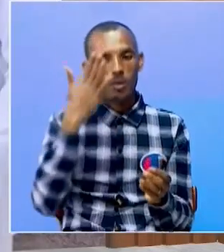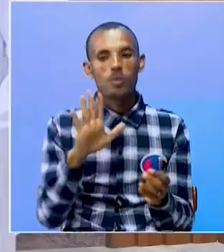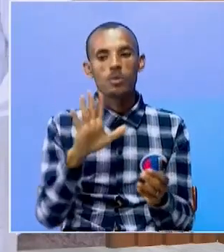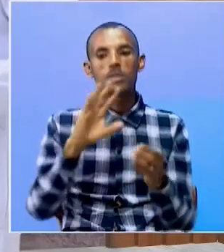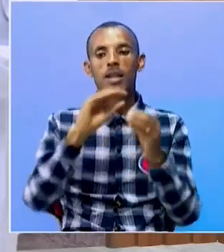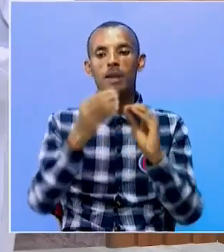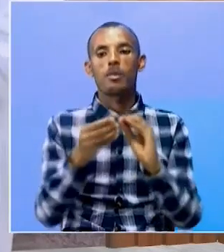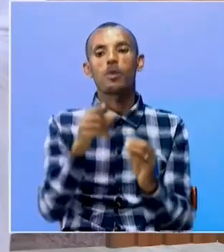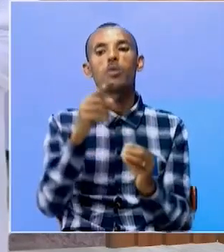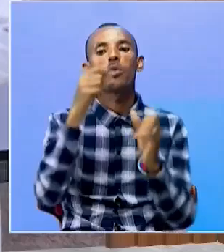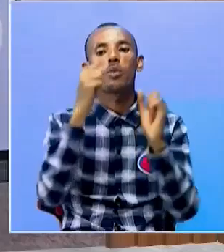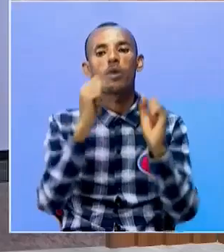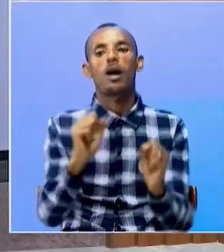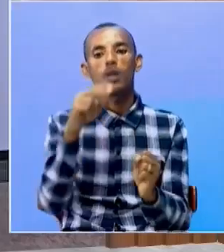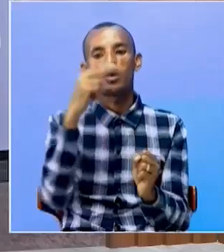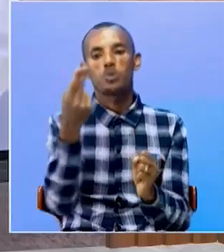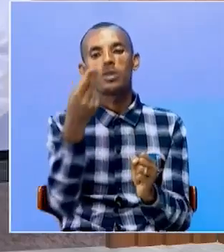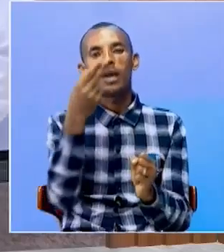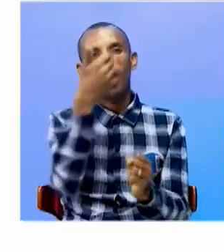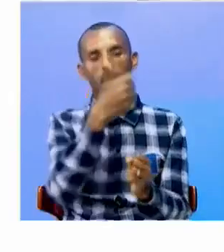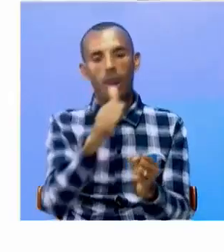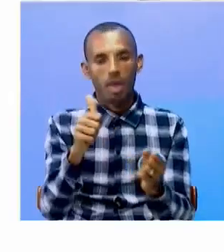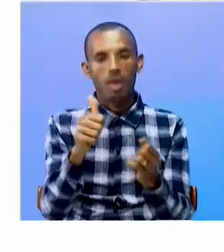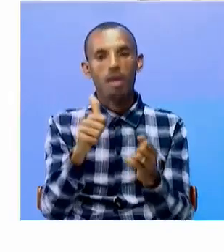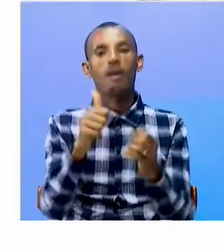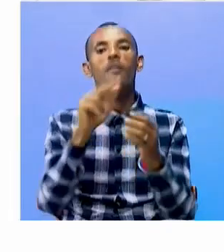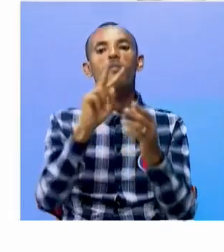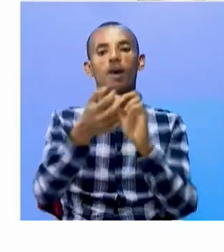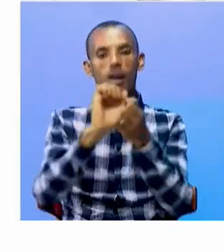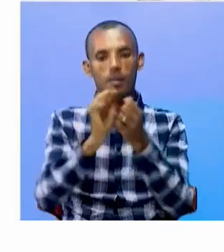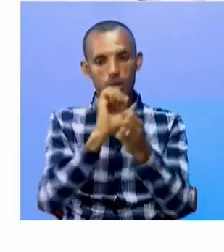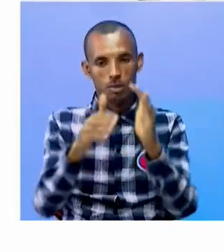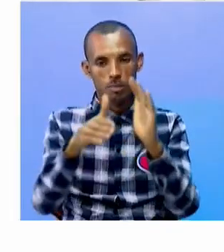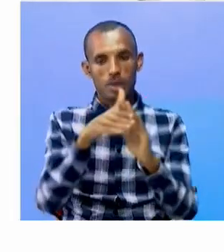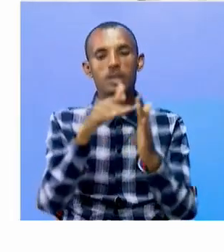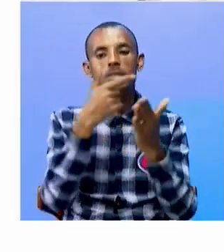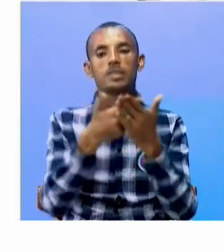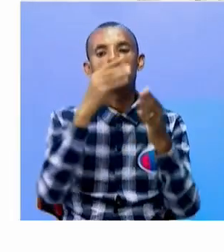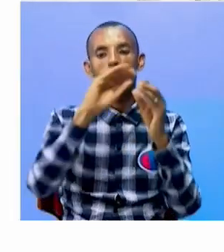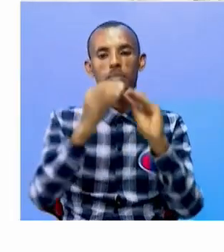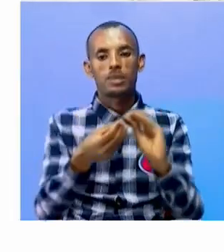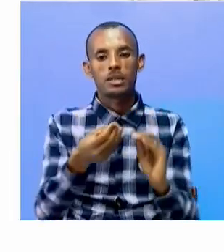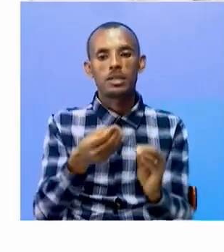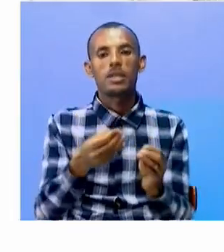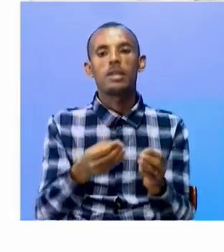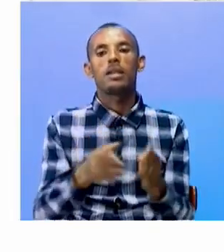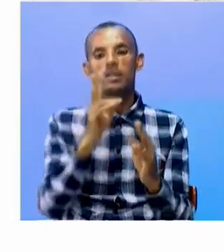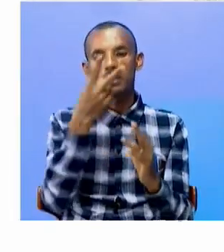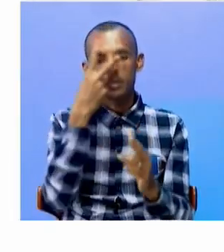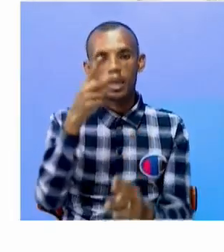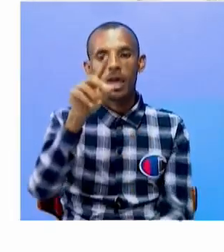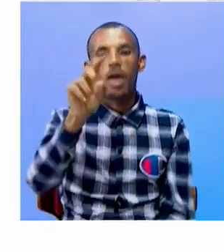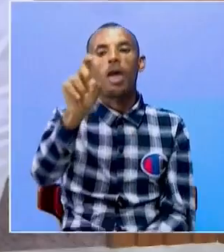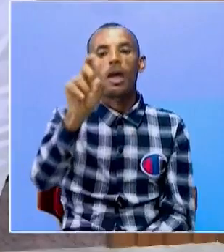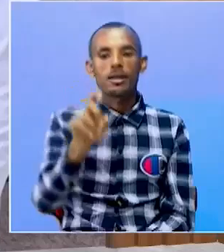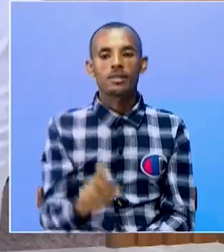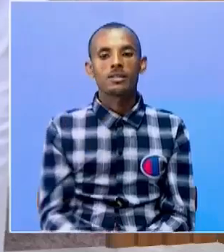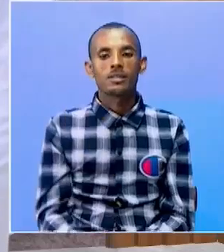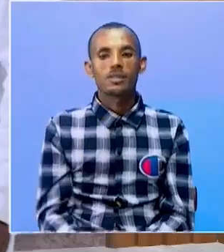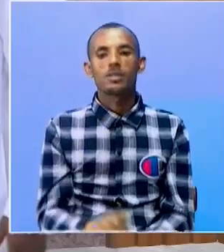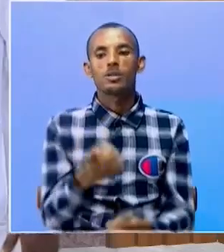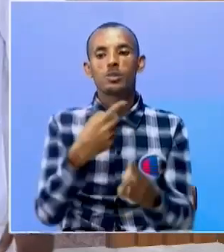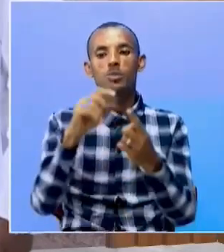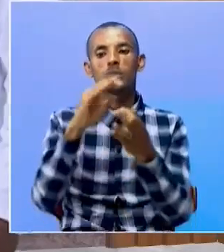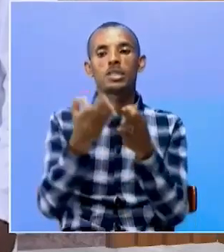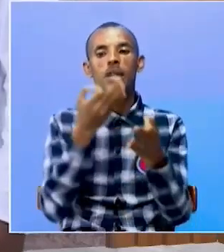So, you can use any variable to represent this number. Let's say it's x. So, to describe